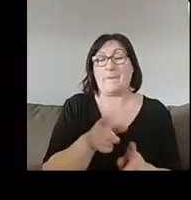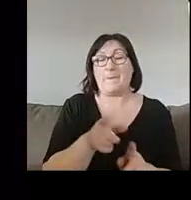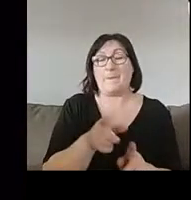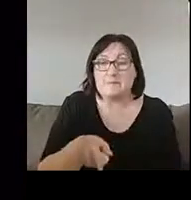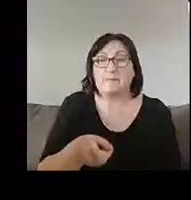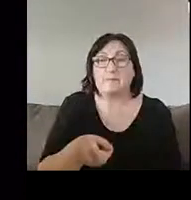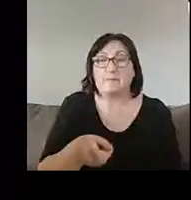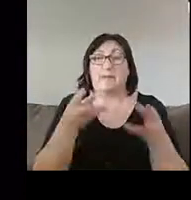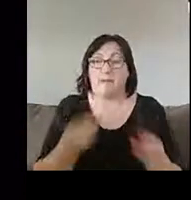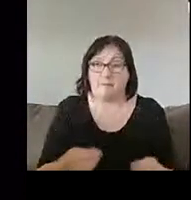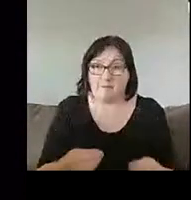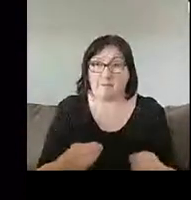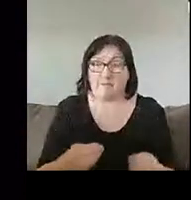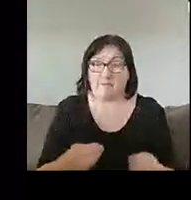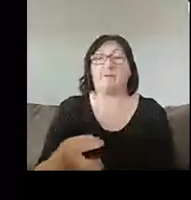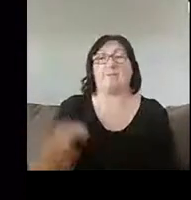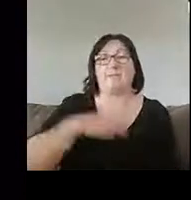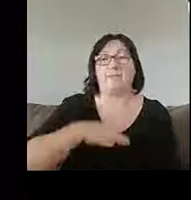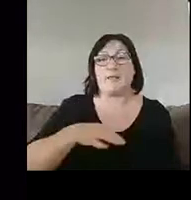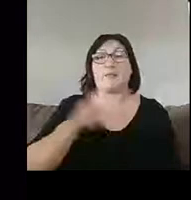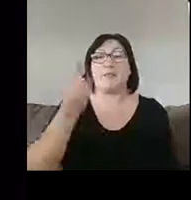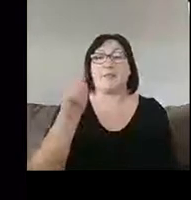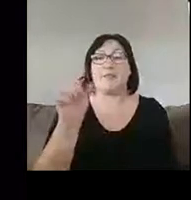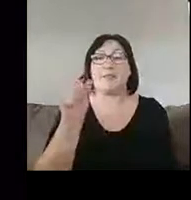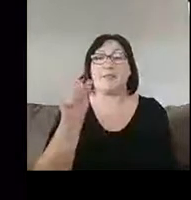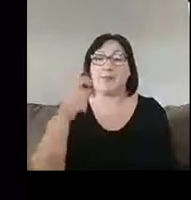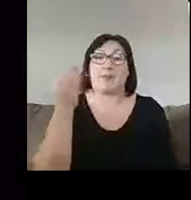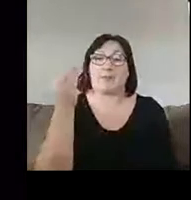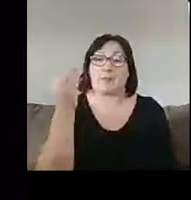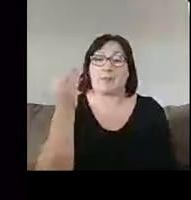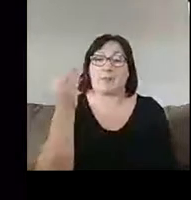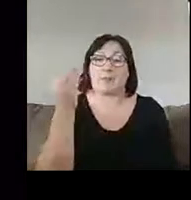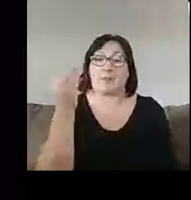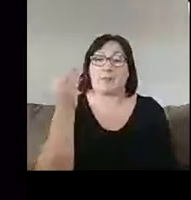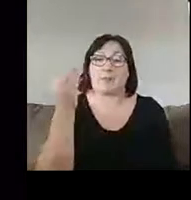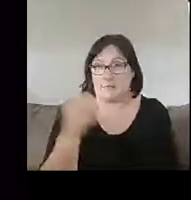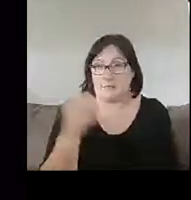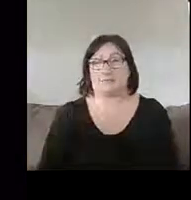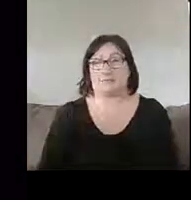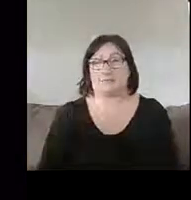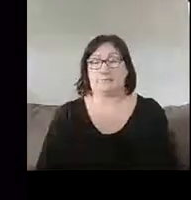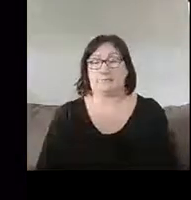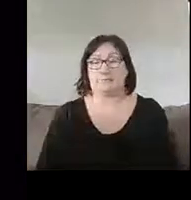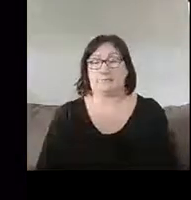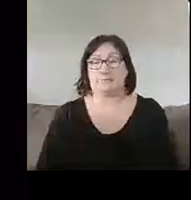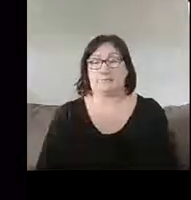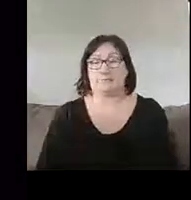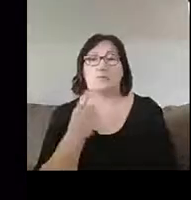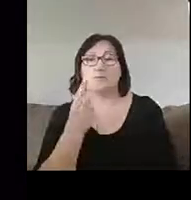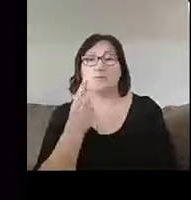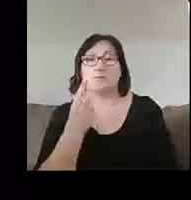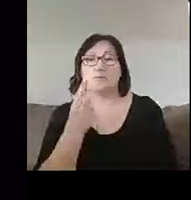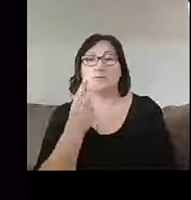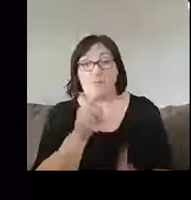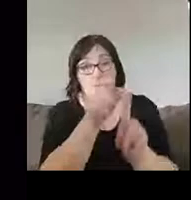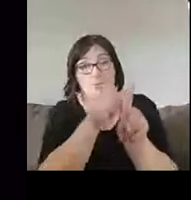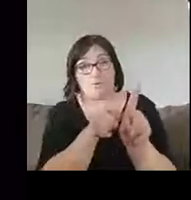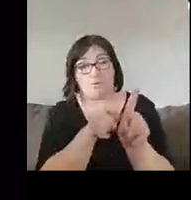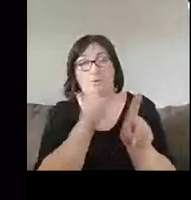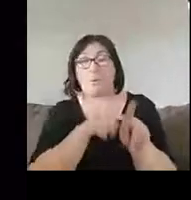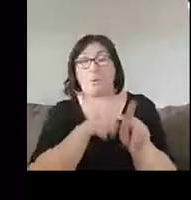tax number. Now, if we look at the individual, you don't have to go into a SARS office to go join a